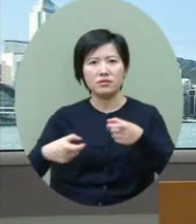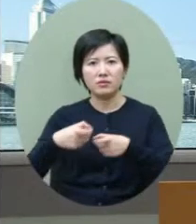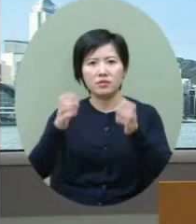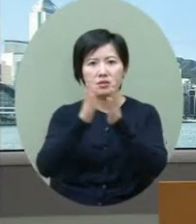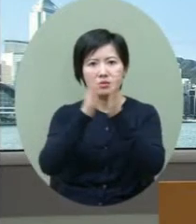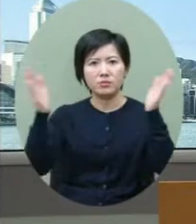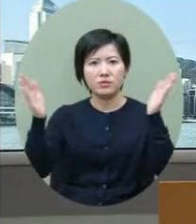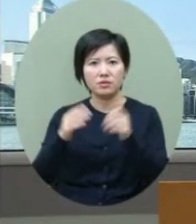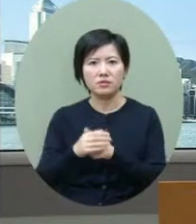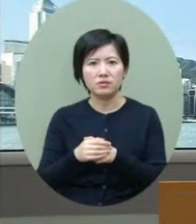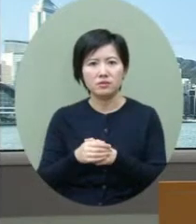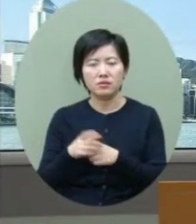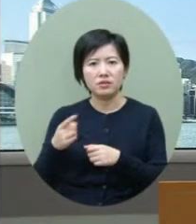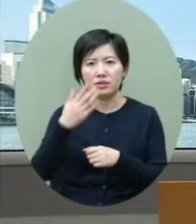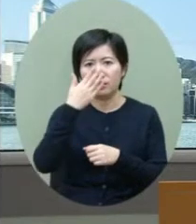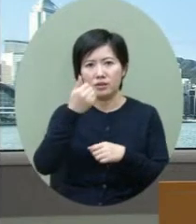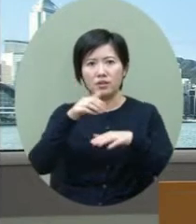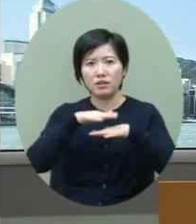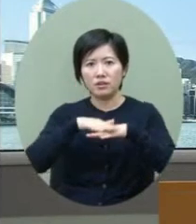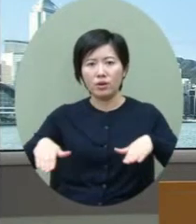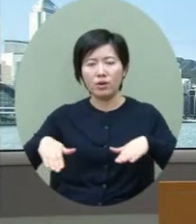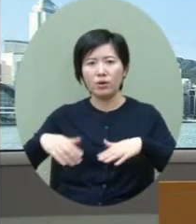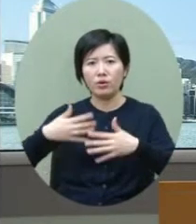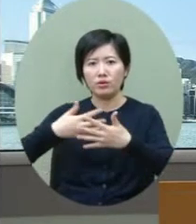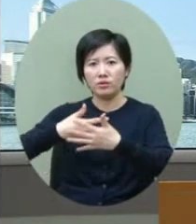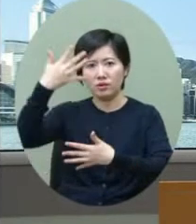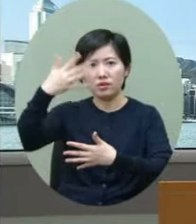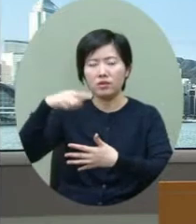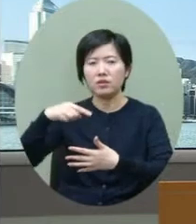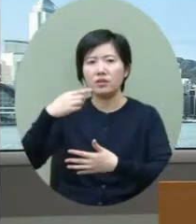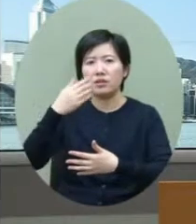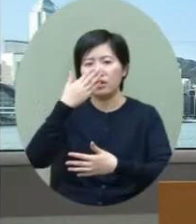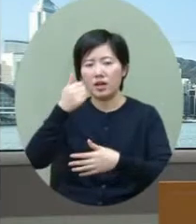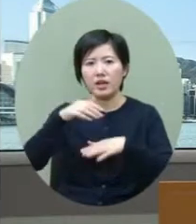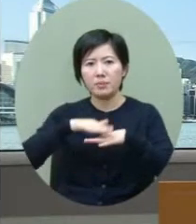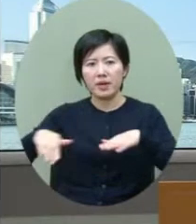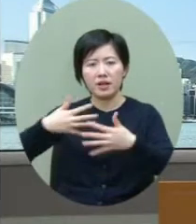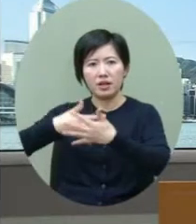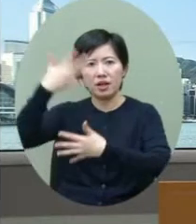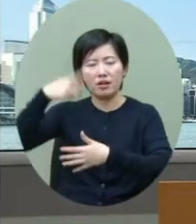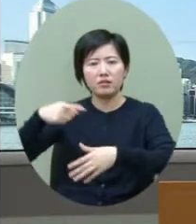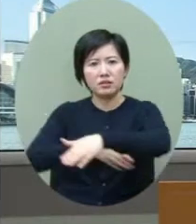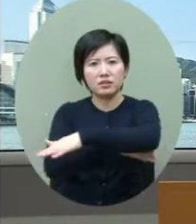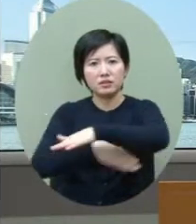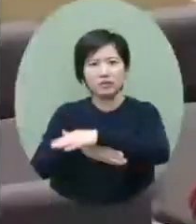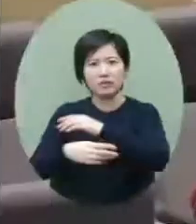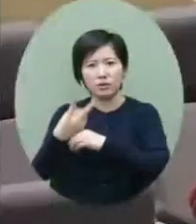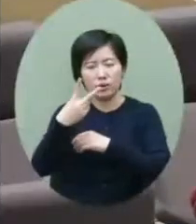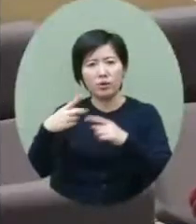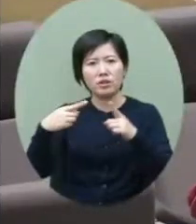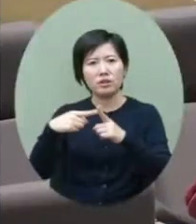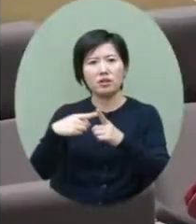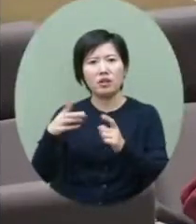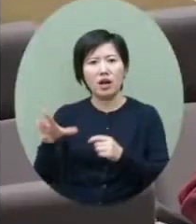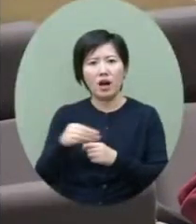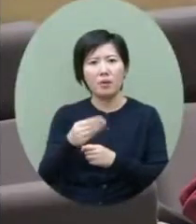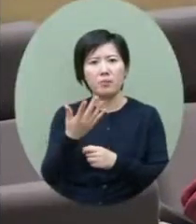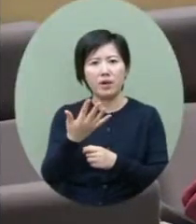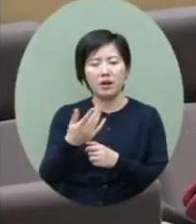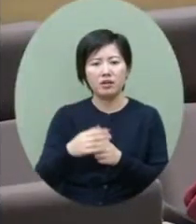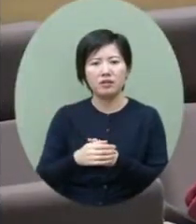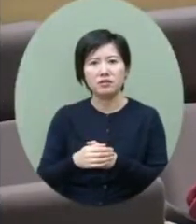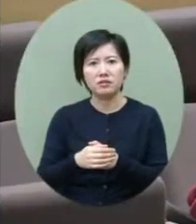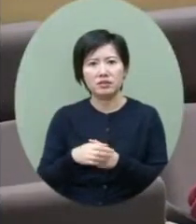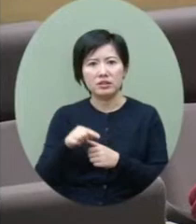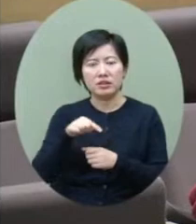I'm from Economic Times. I'd like to ask about Lai Ping House in Lai On